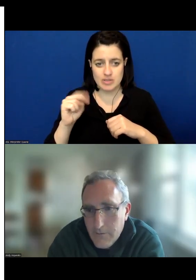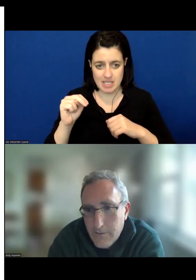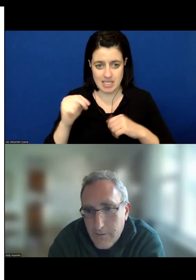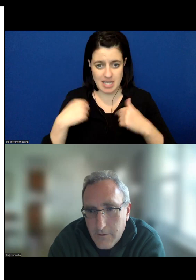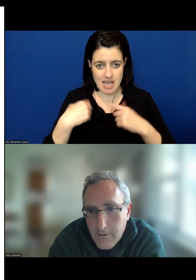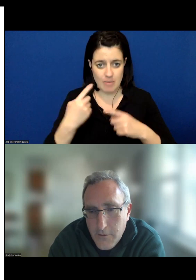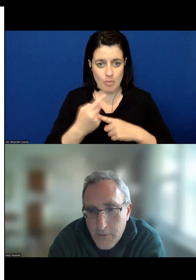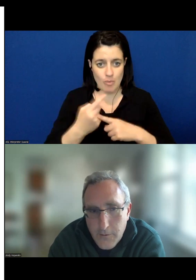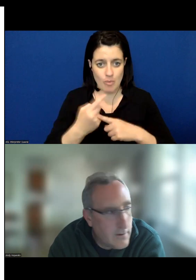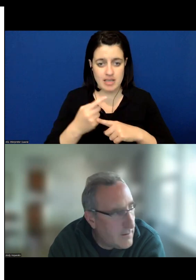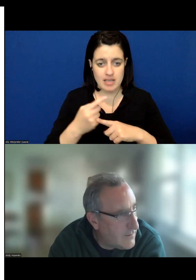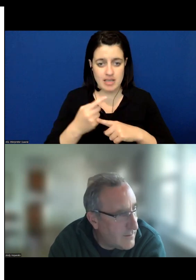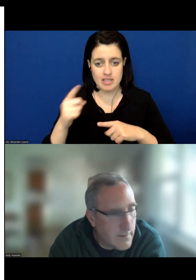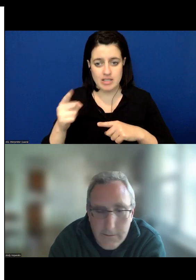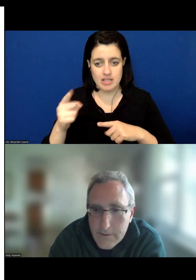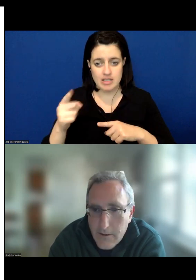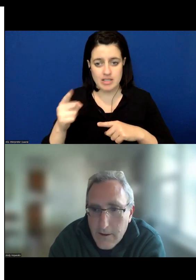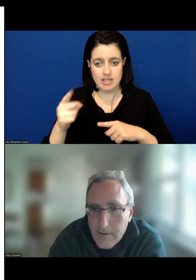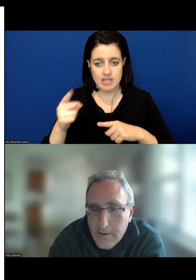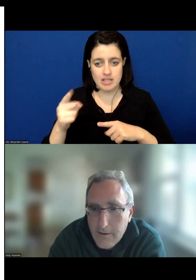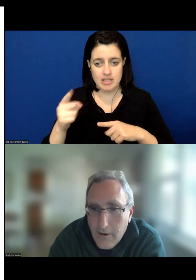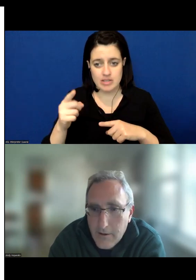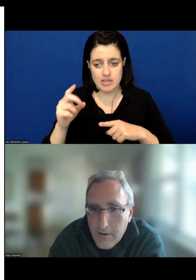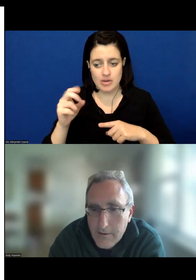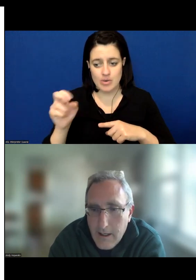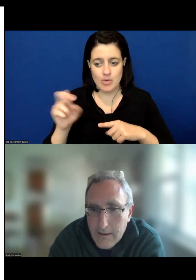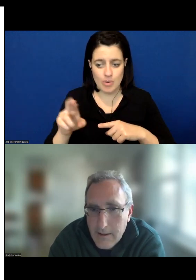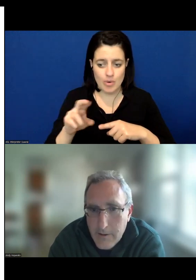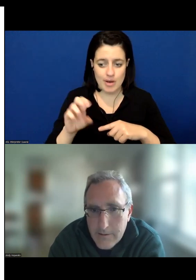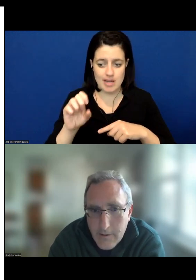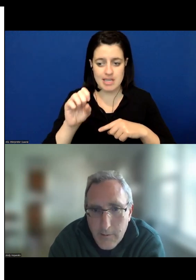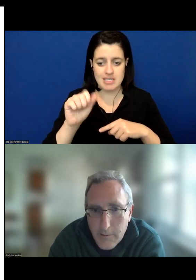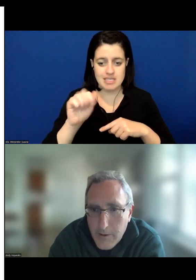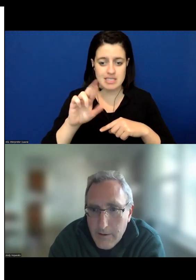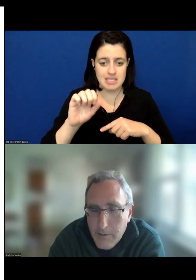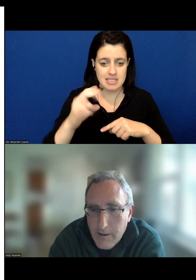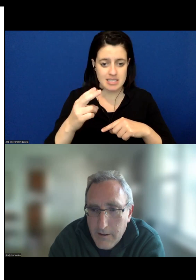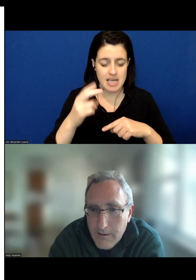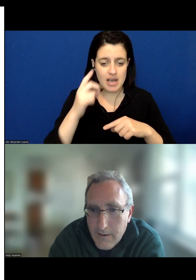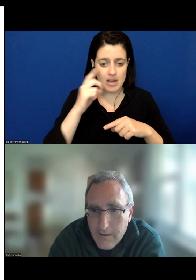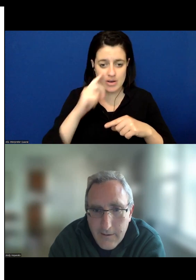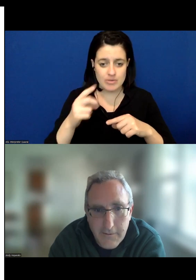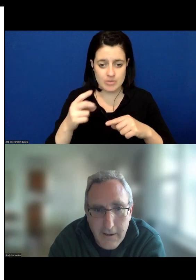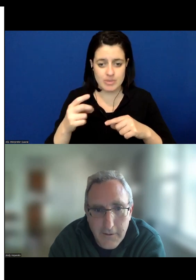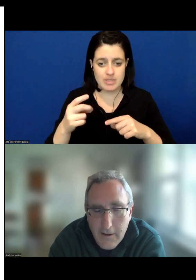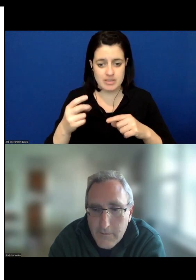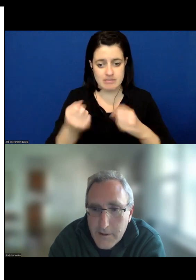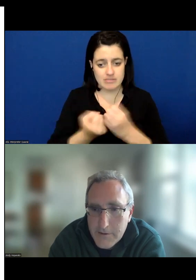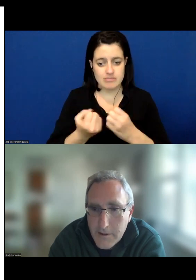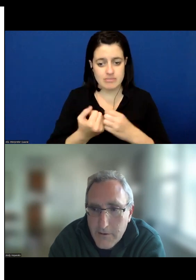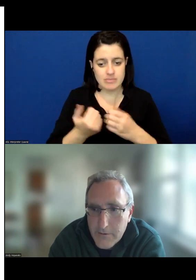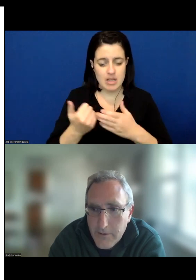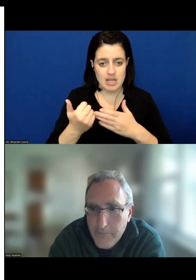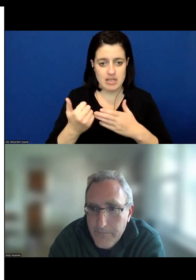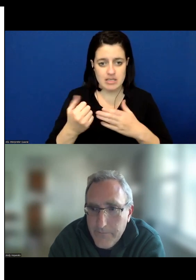that you or Sarah are going to tag team this a little bit with me, depending on how the